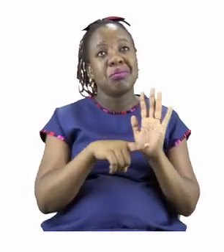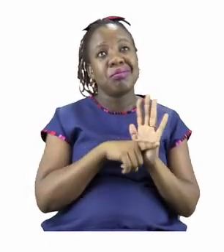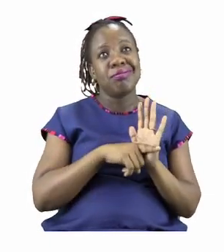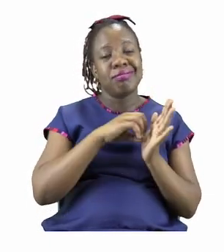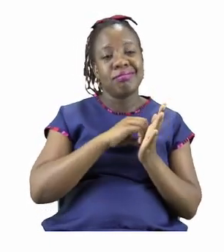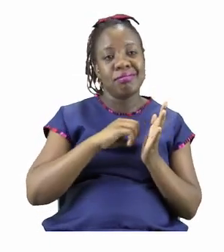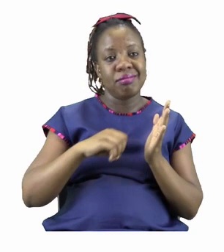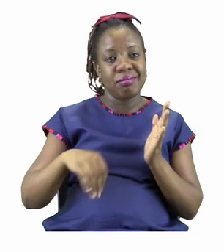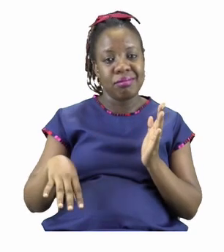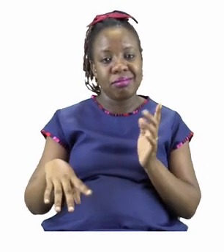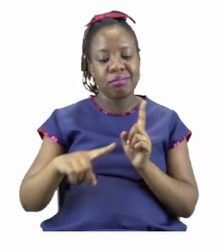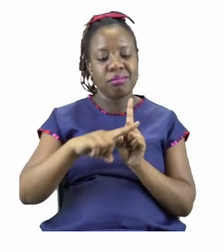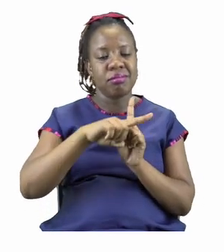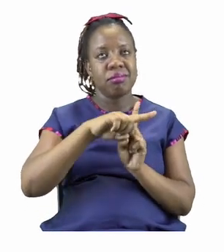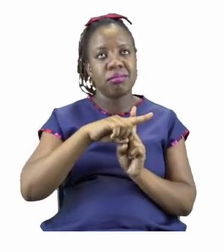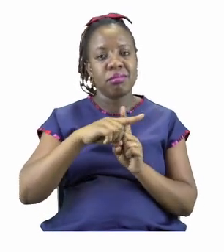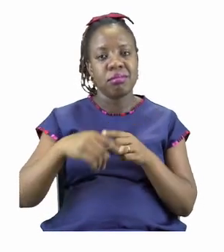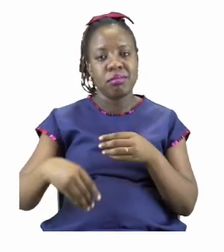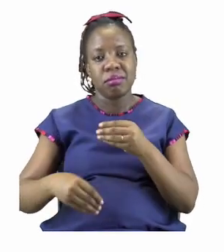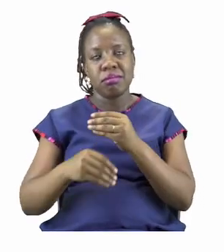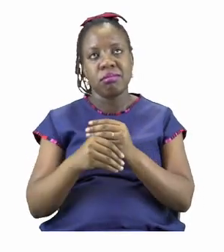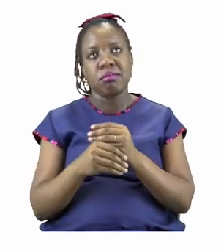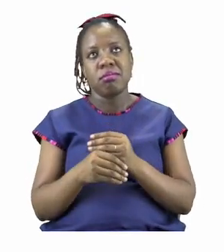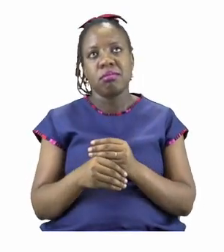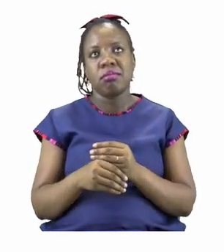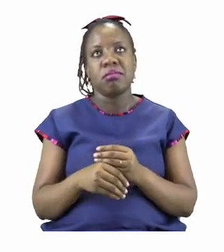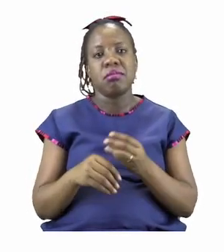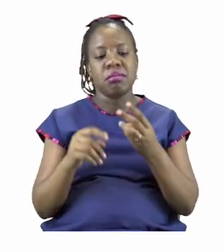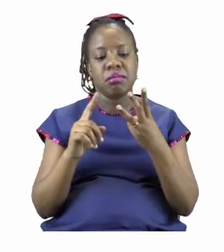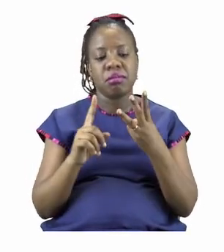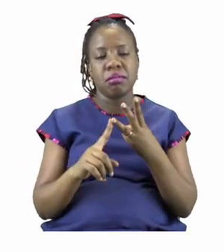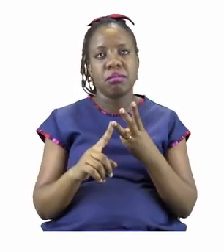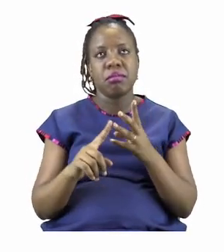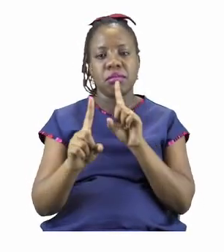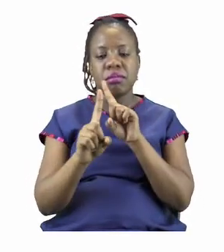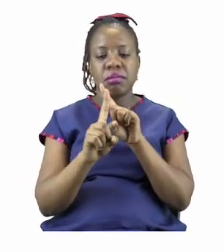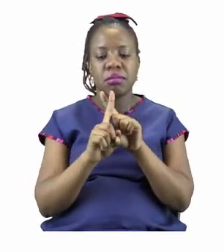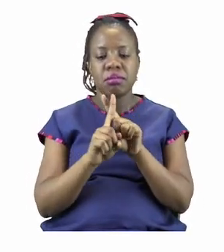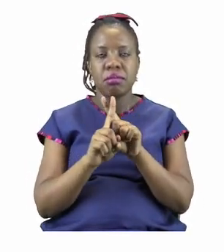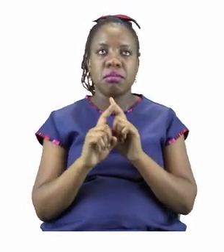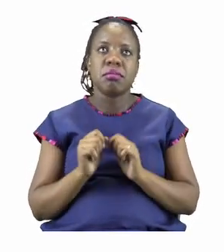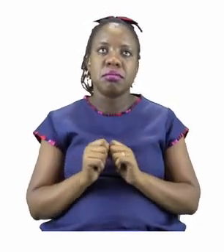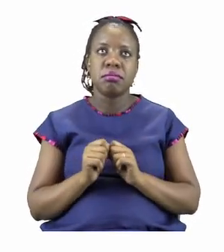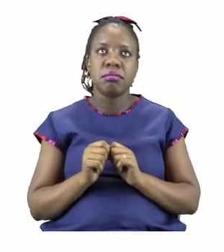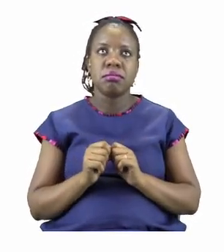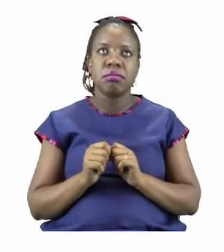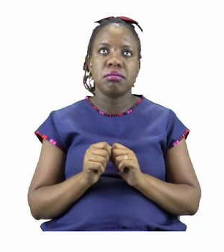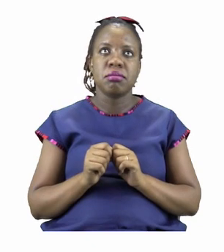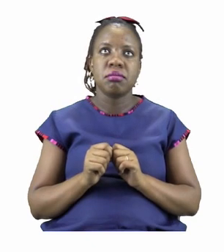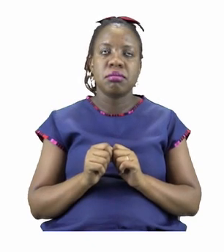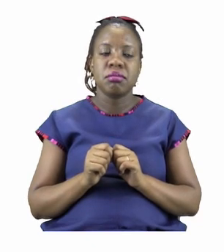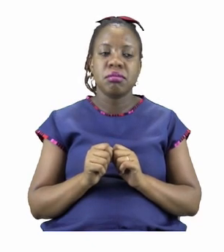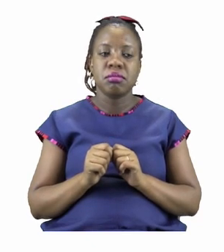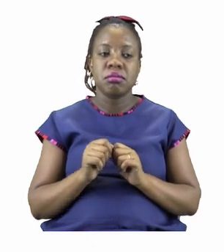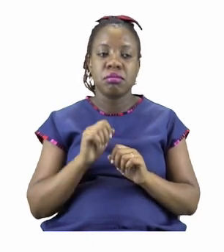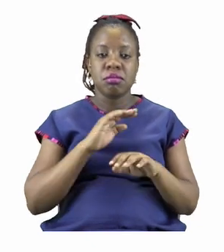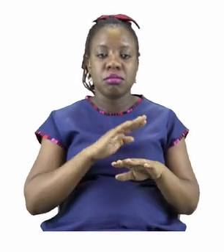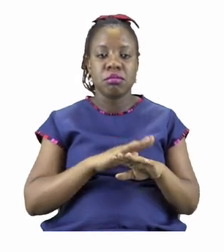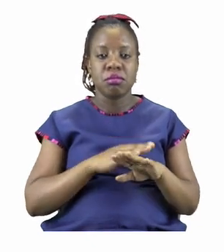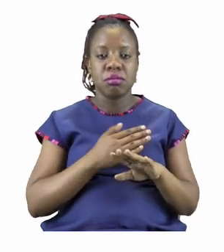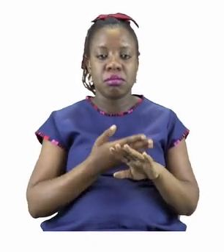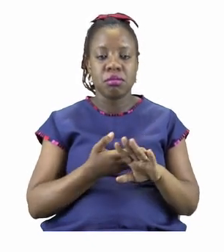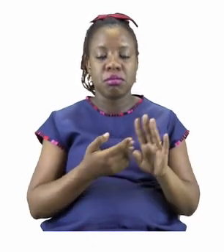and multiplication sums. So I'm going to do one subtraction and